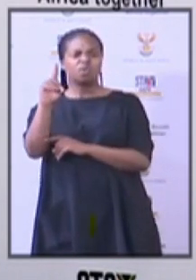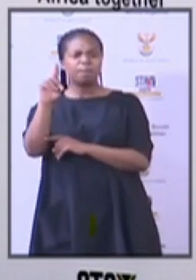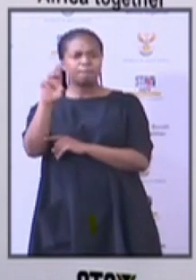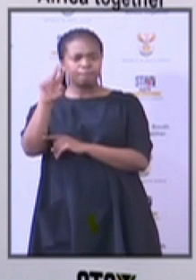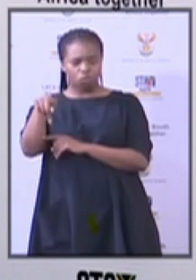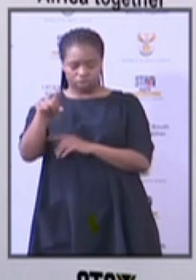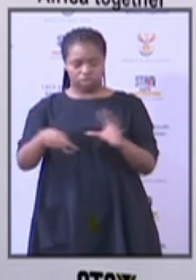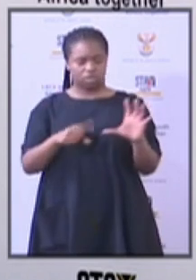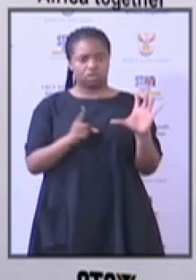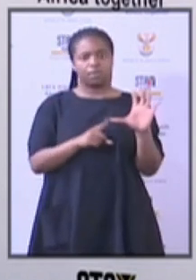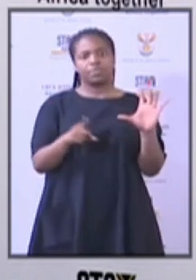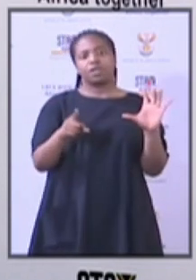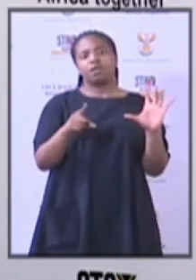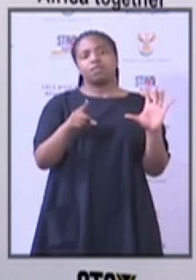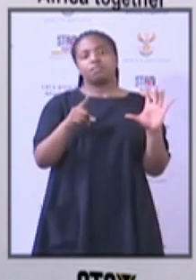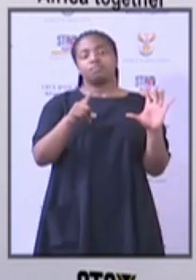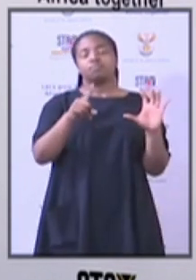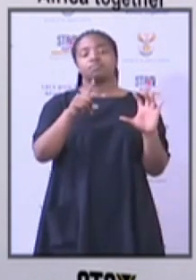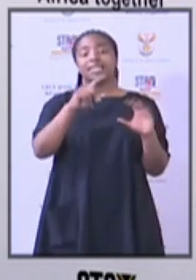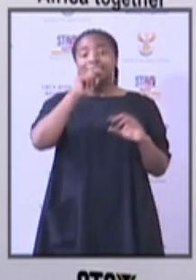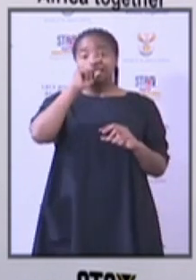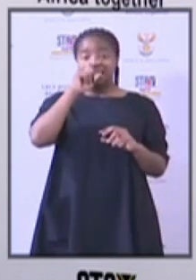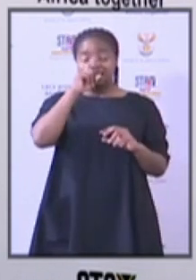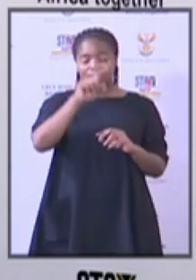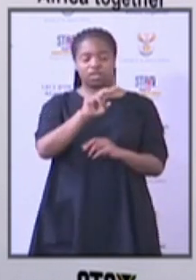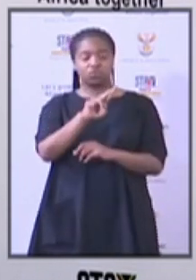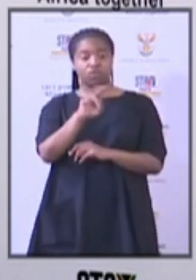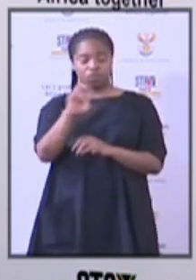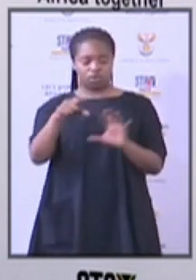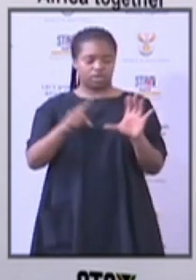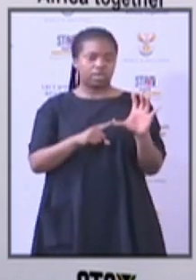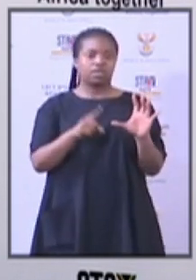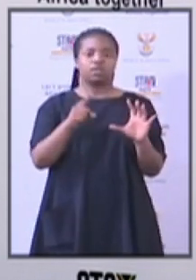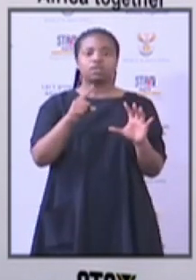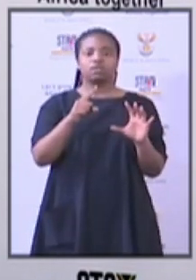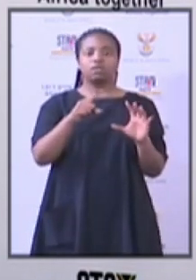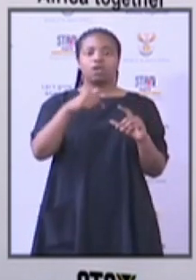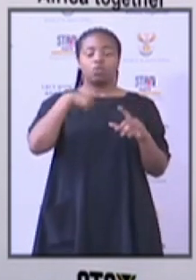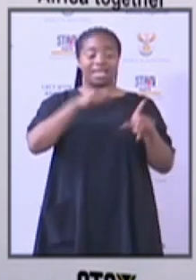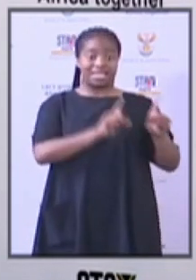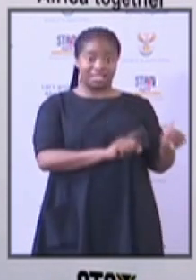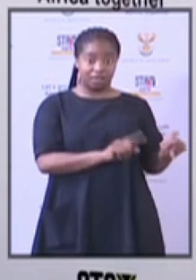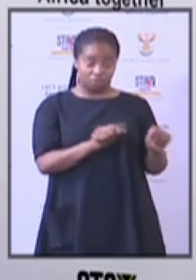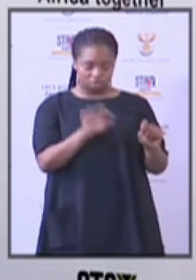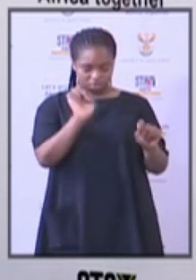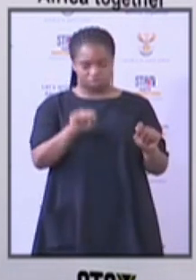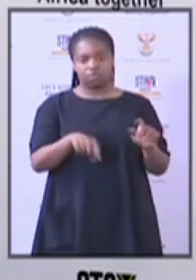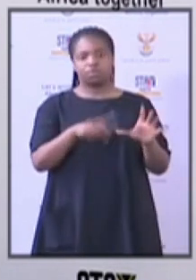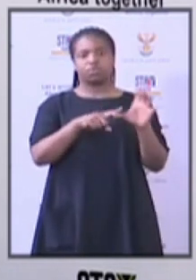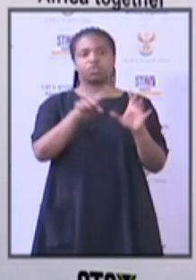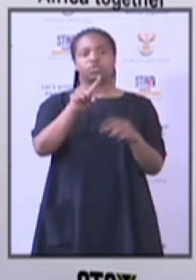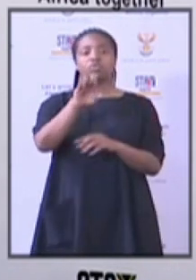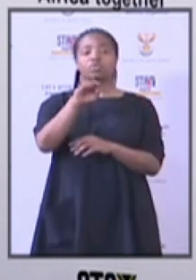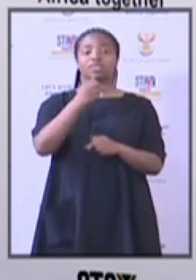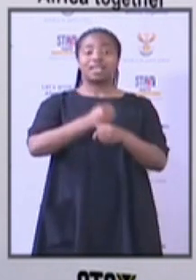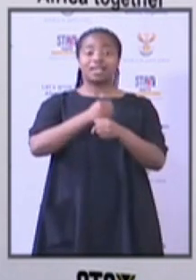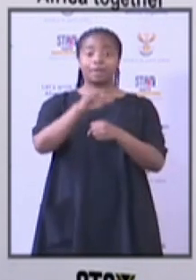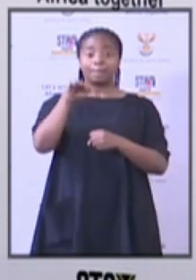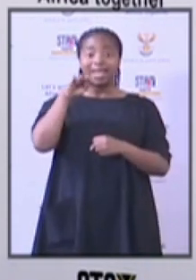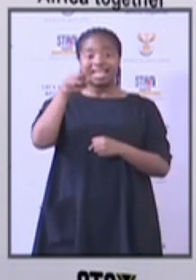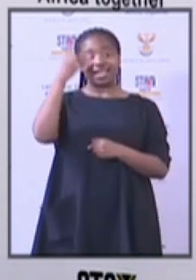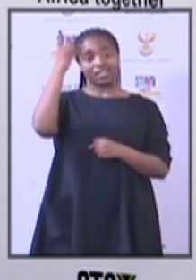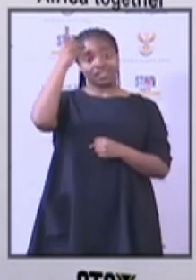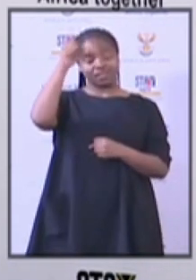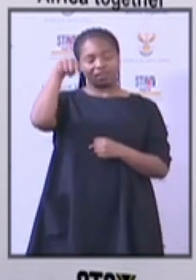Rivonia, Nedbank Nelspruit, Nedbank St. George's Mall, Cape Town, Standard Bank Simon Street